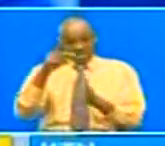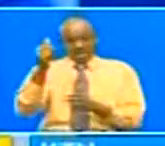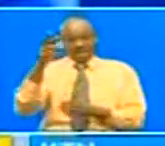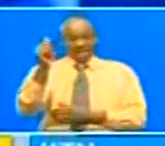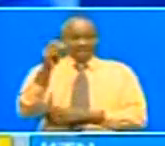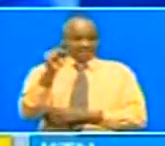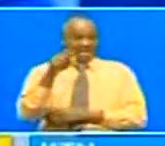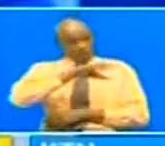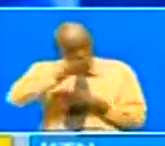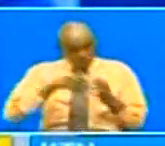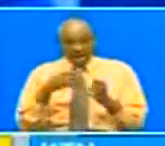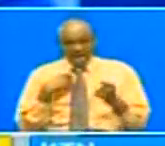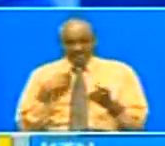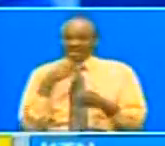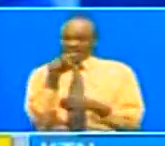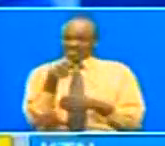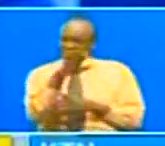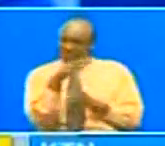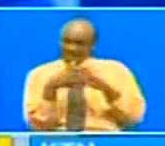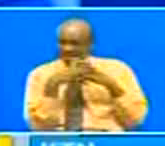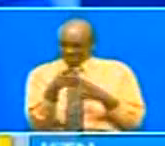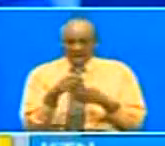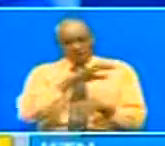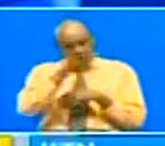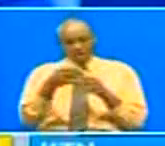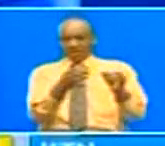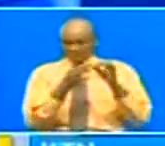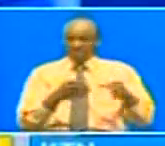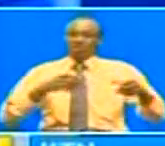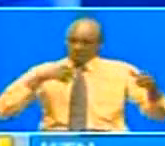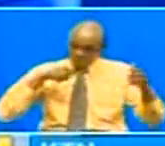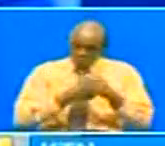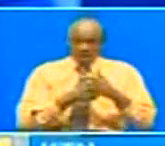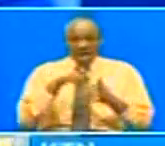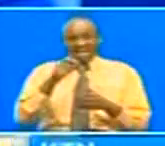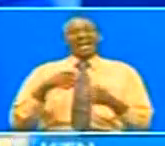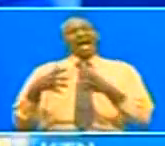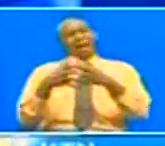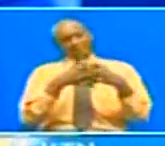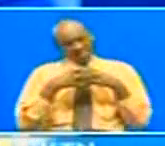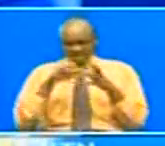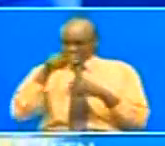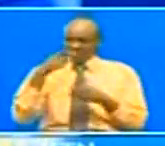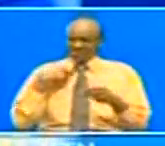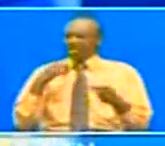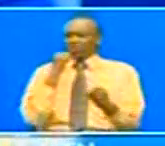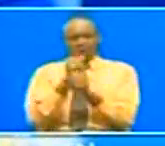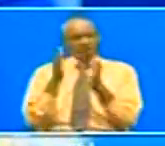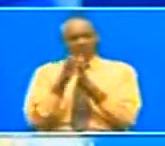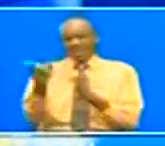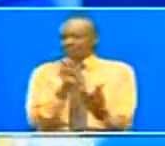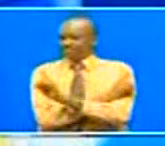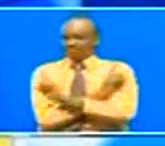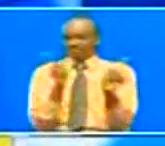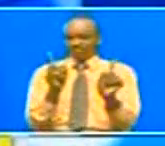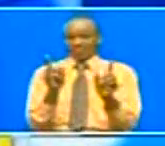Mahad Karatis' assets under U.S. jurisdiction have been frozen and American firms barred from engaging in any transactions with them.